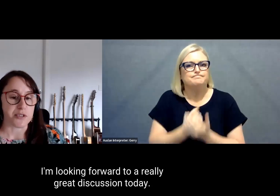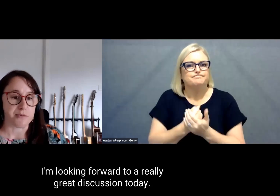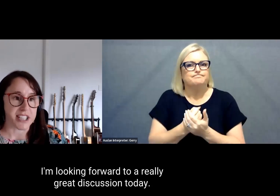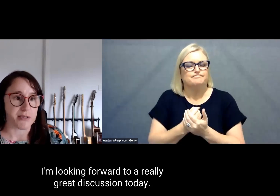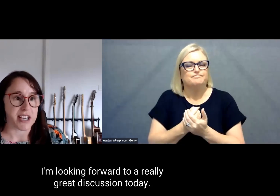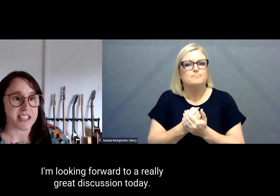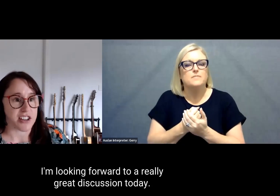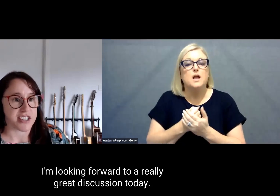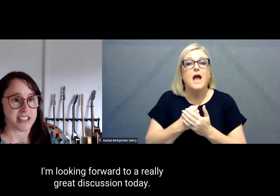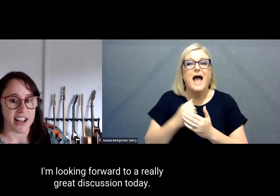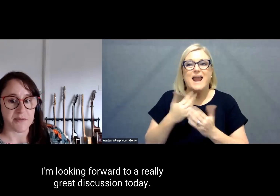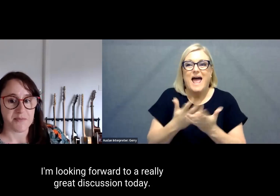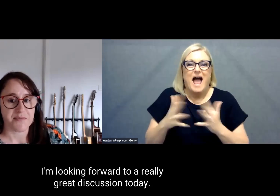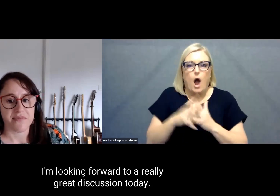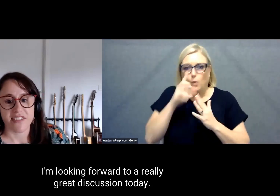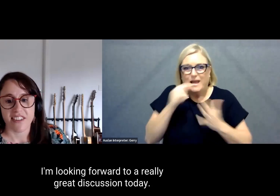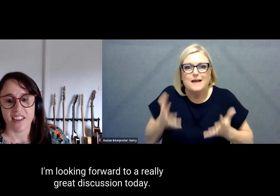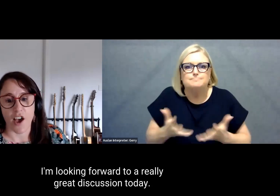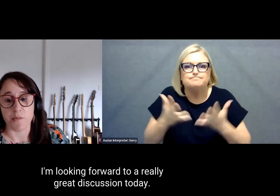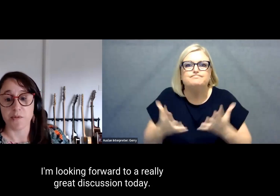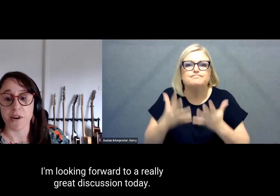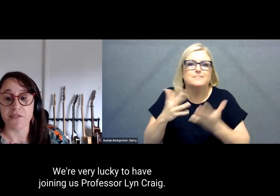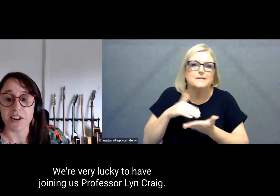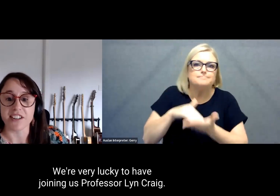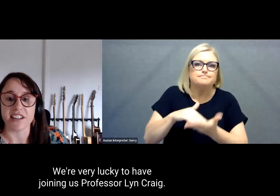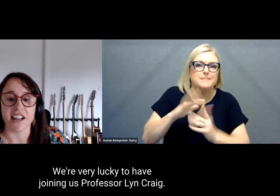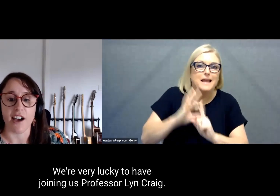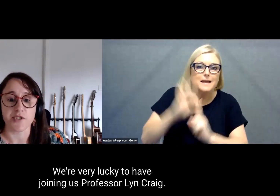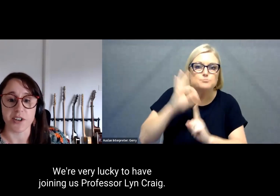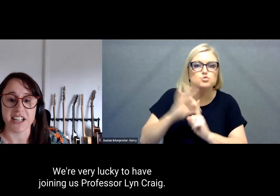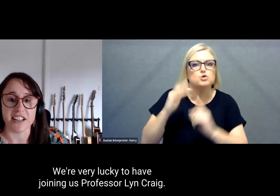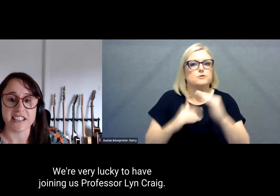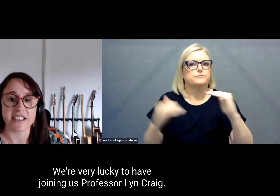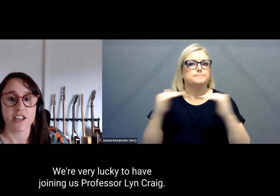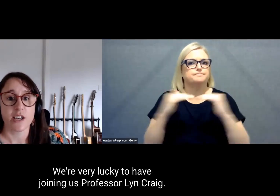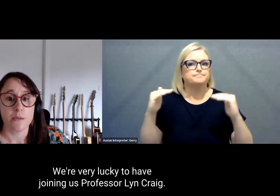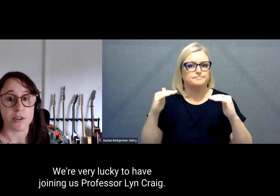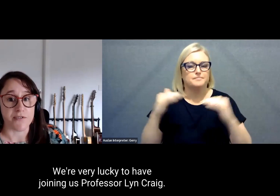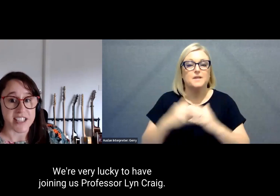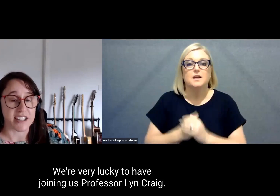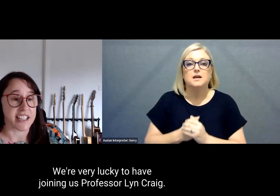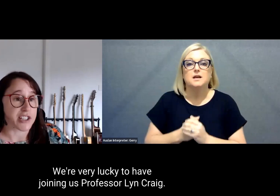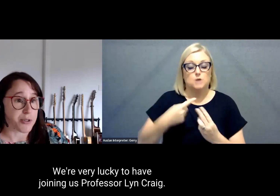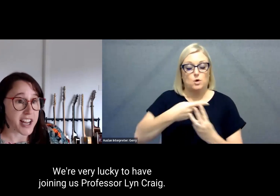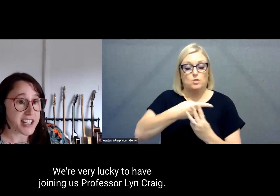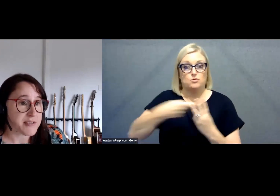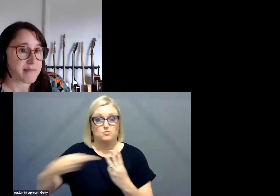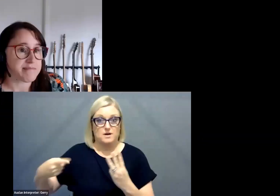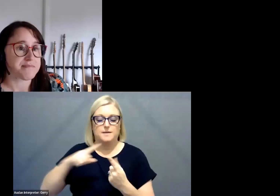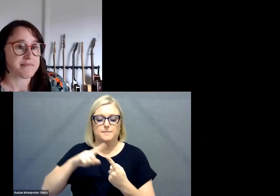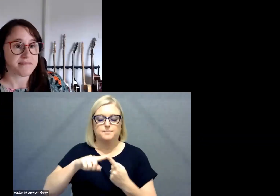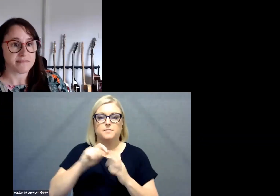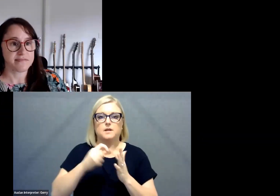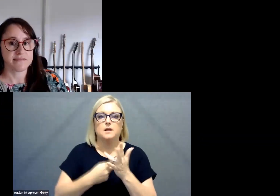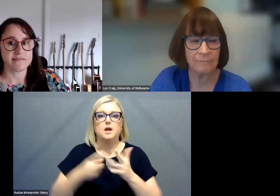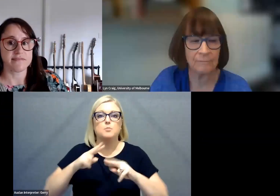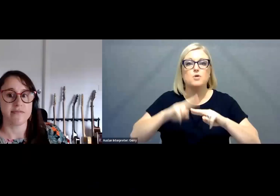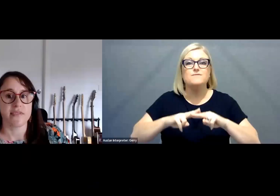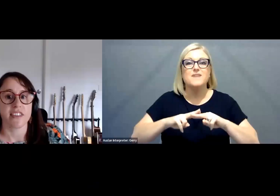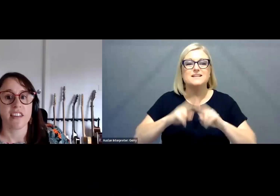looking forward to a really great discussion today. We're very lucky to have joining us Professor Lynn Craig.